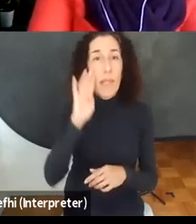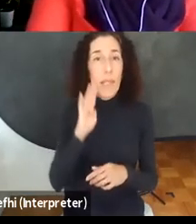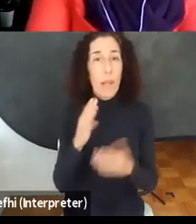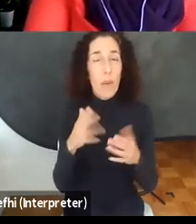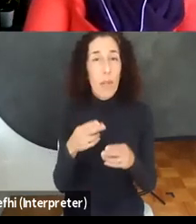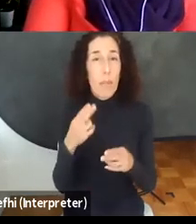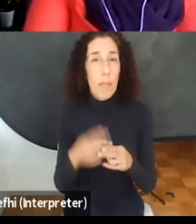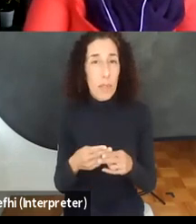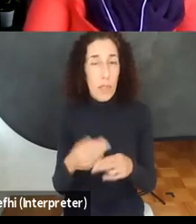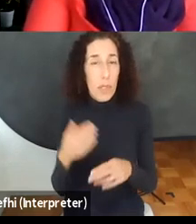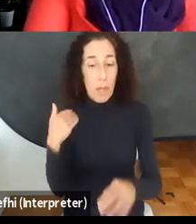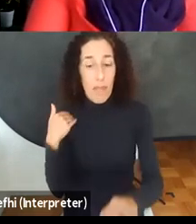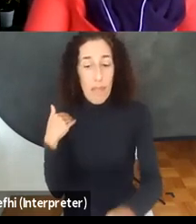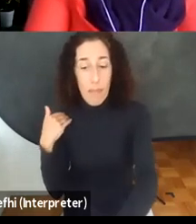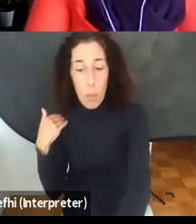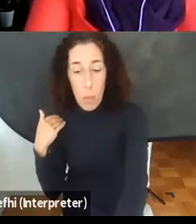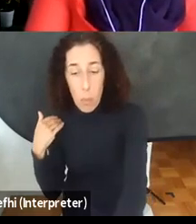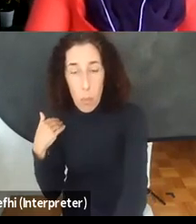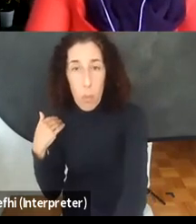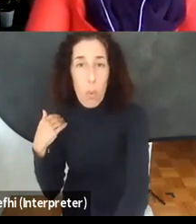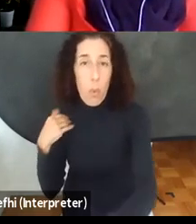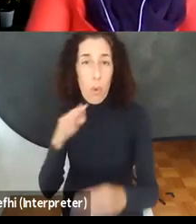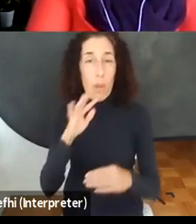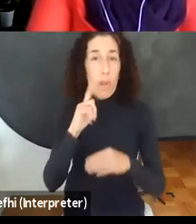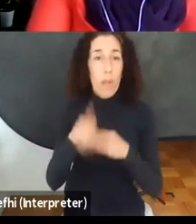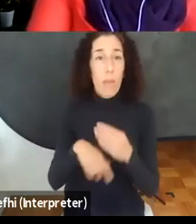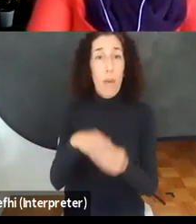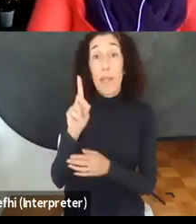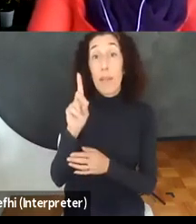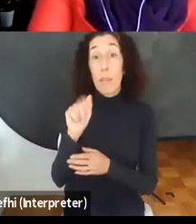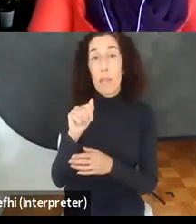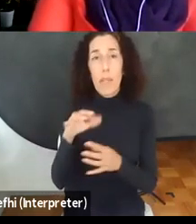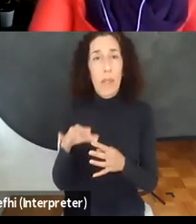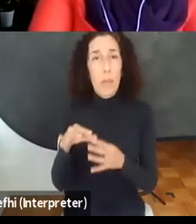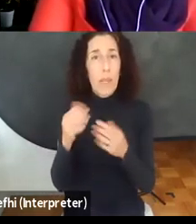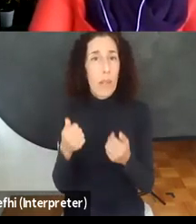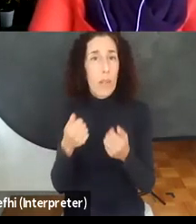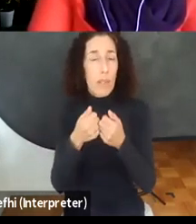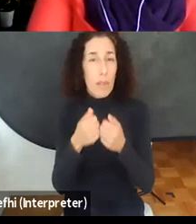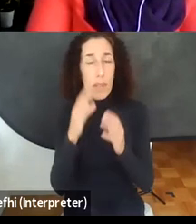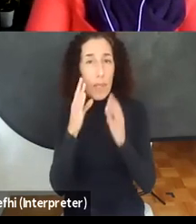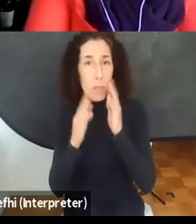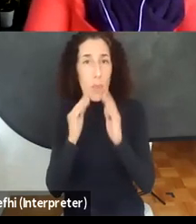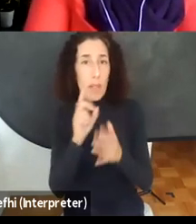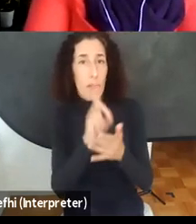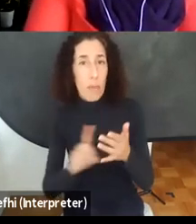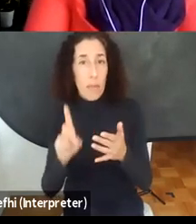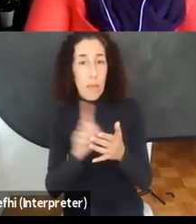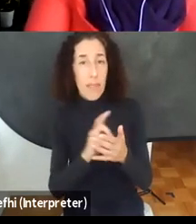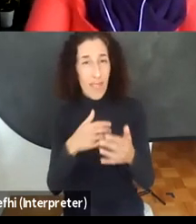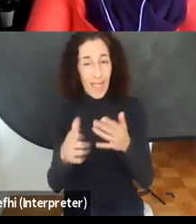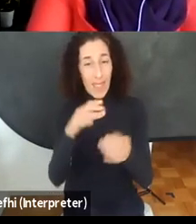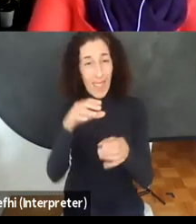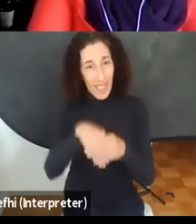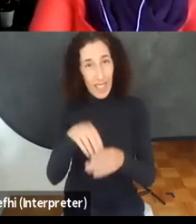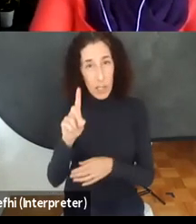previous question. BIPOC with disabilities endure unique challenges and experience discrimination even within the disability-focused